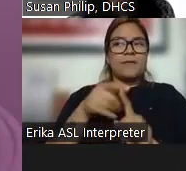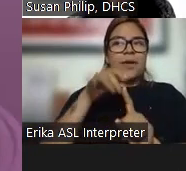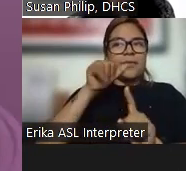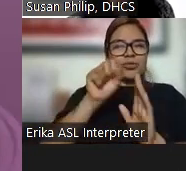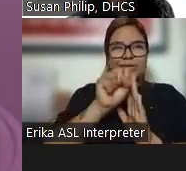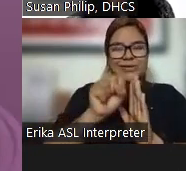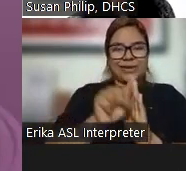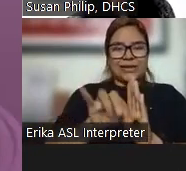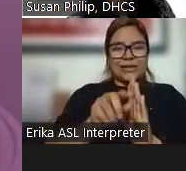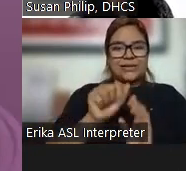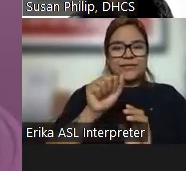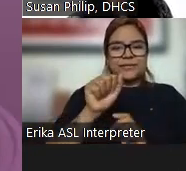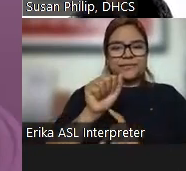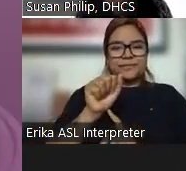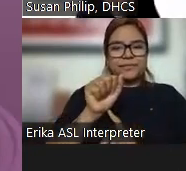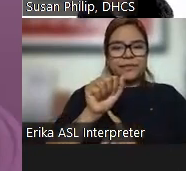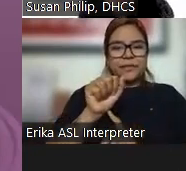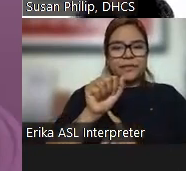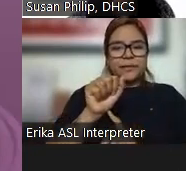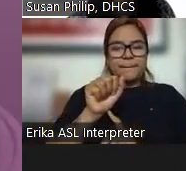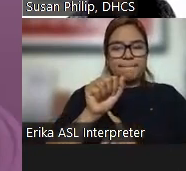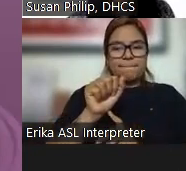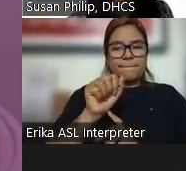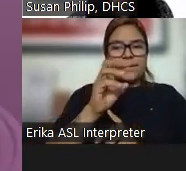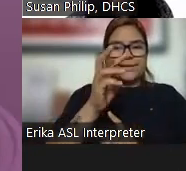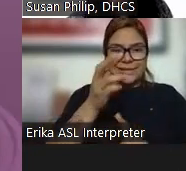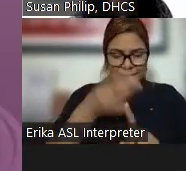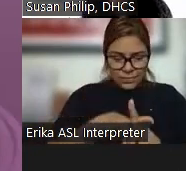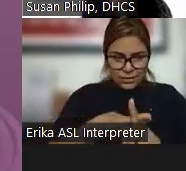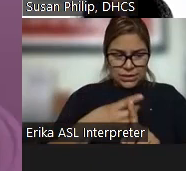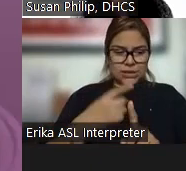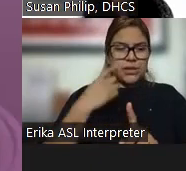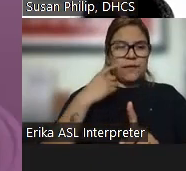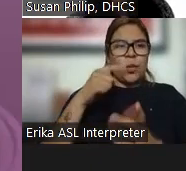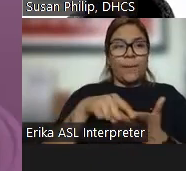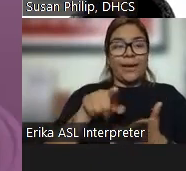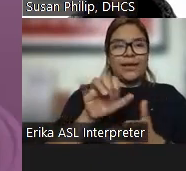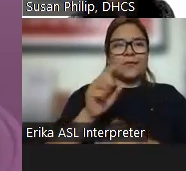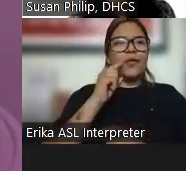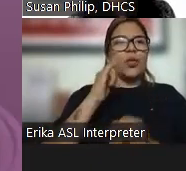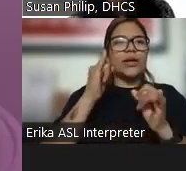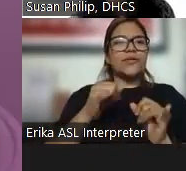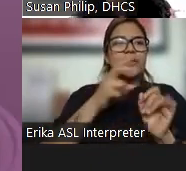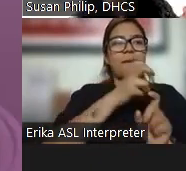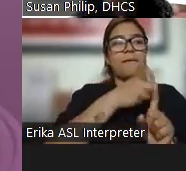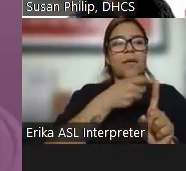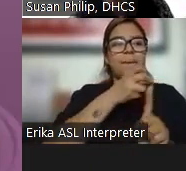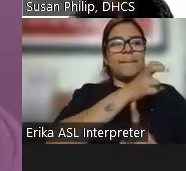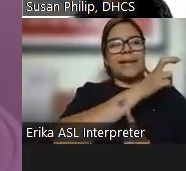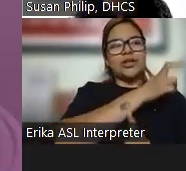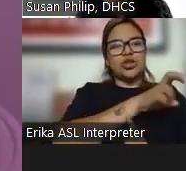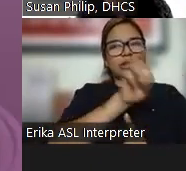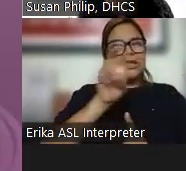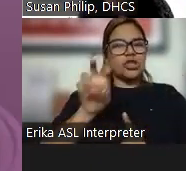authority. This is 6 months of rent for individuals that are transitioning out of